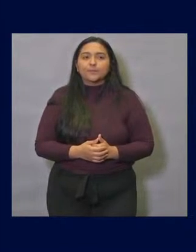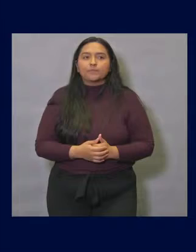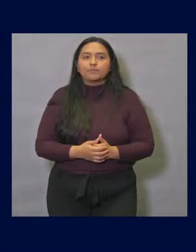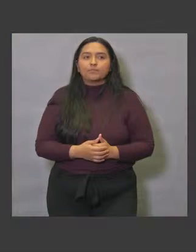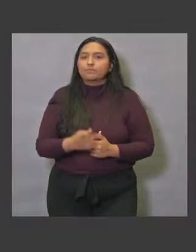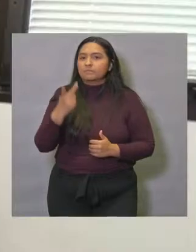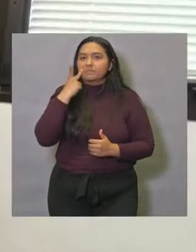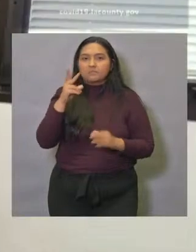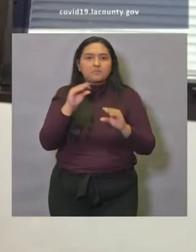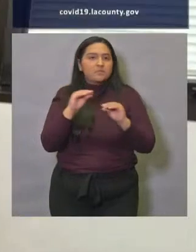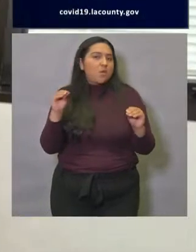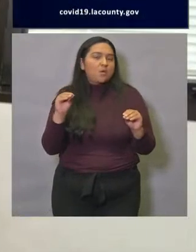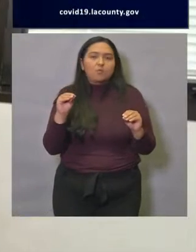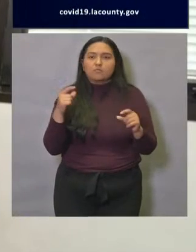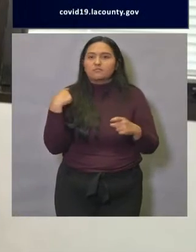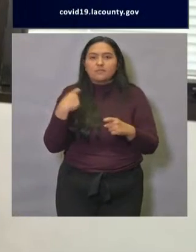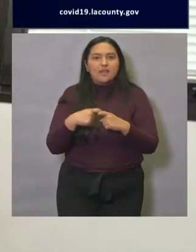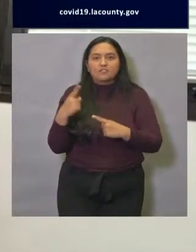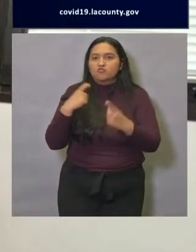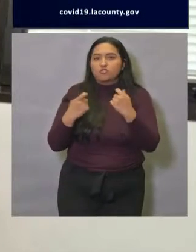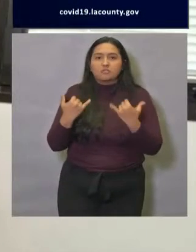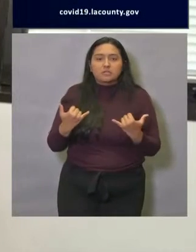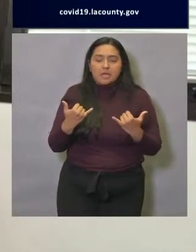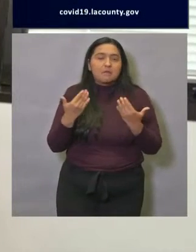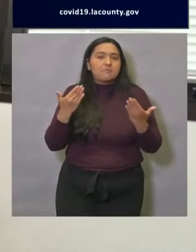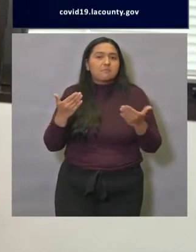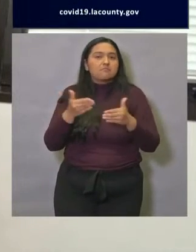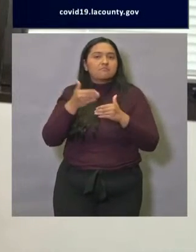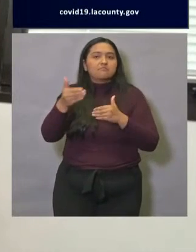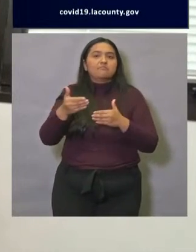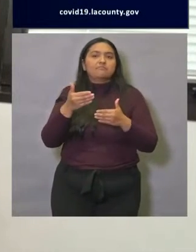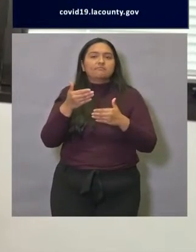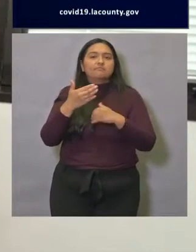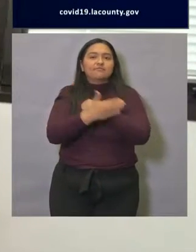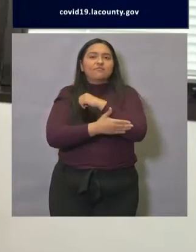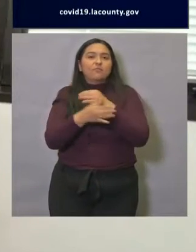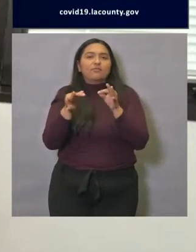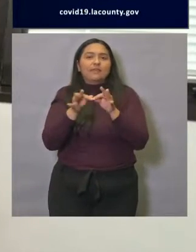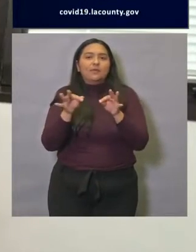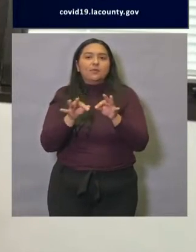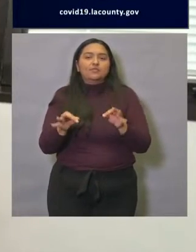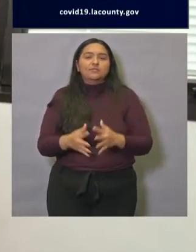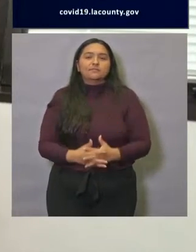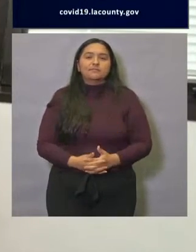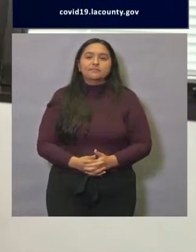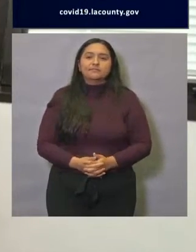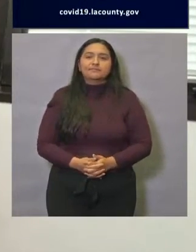that we don't have any questions today, so we'll go ahead and move on to remarks in Armenian.